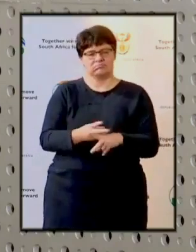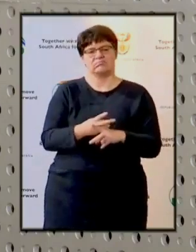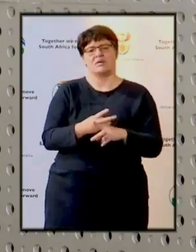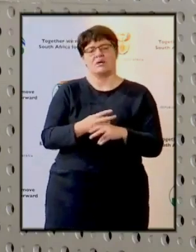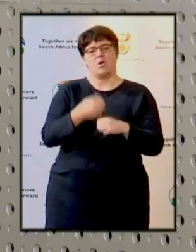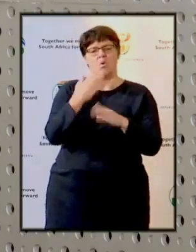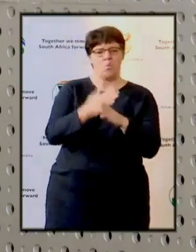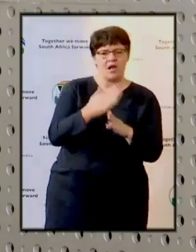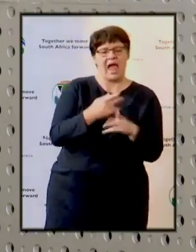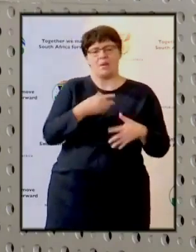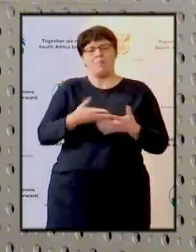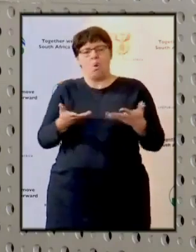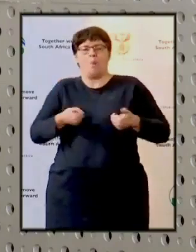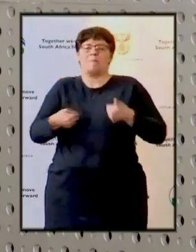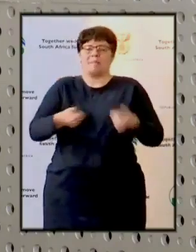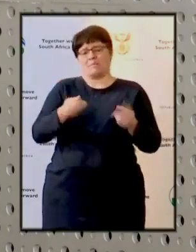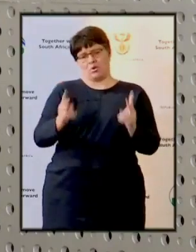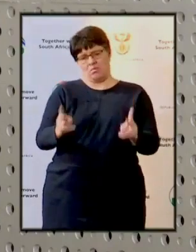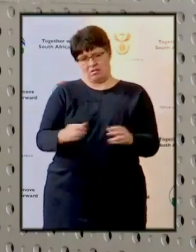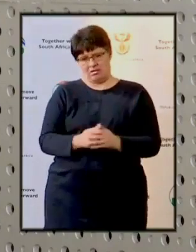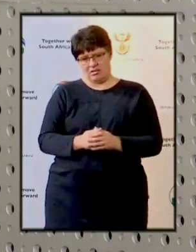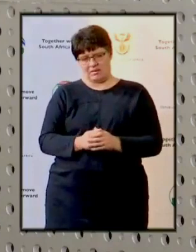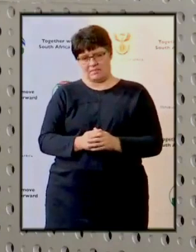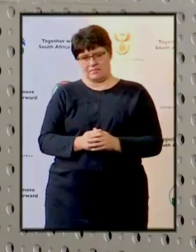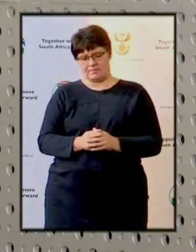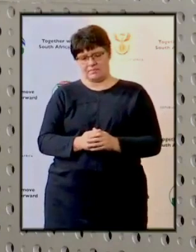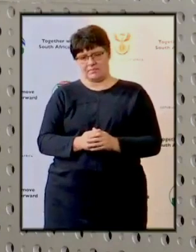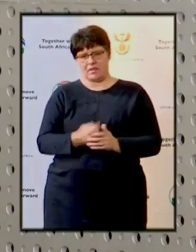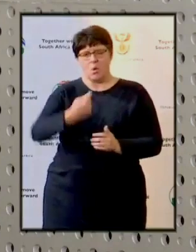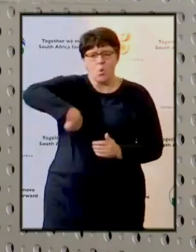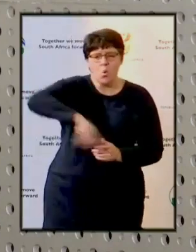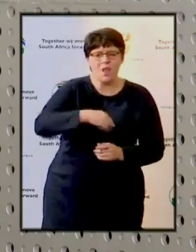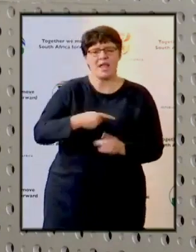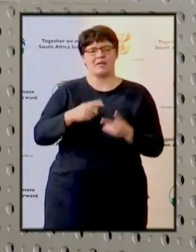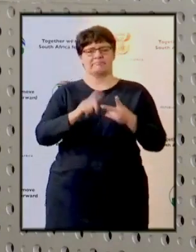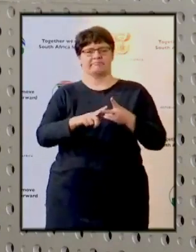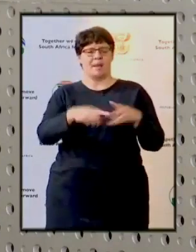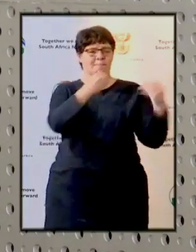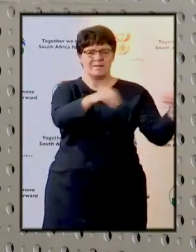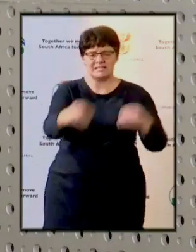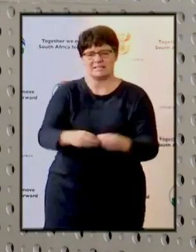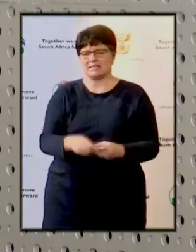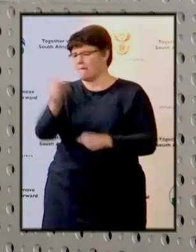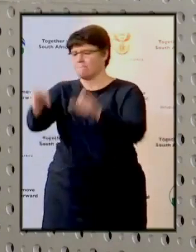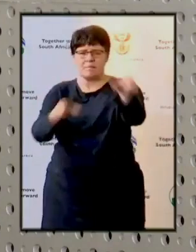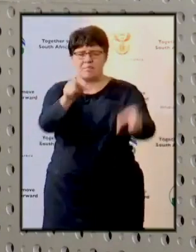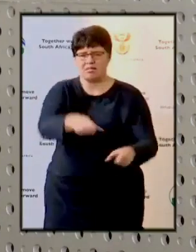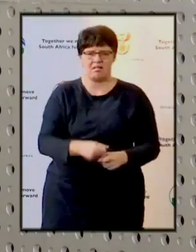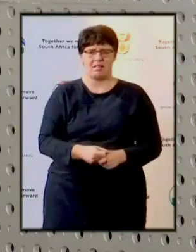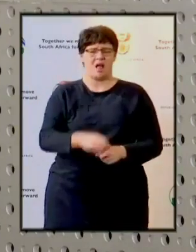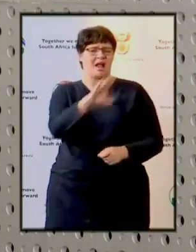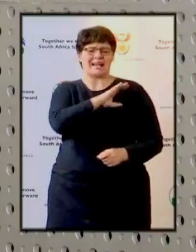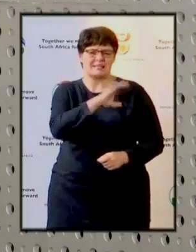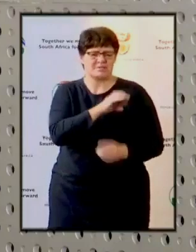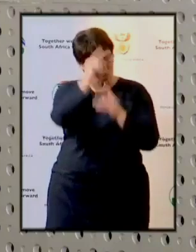greater levels of normality. We must work together with our people, with businesses, with workers, with consumers